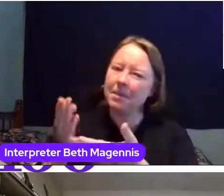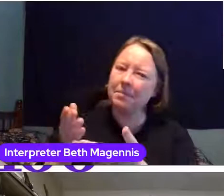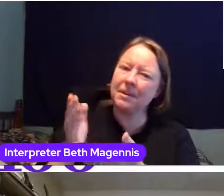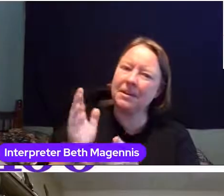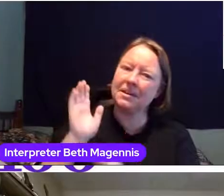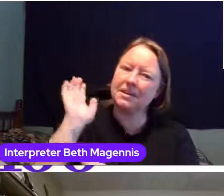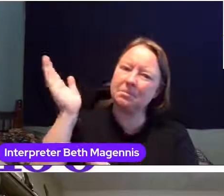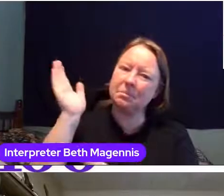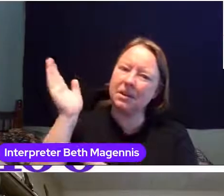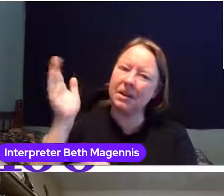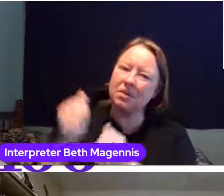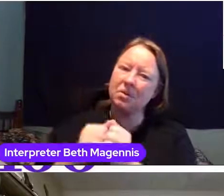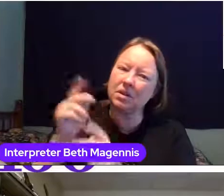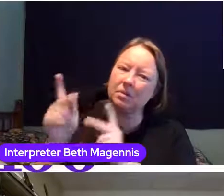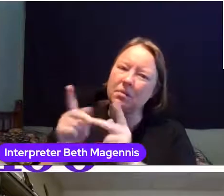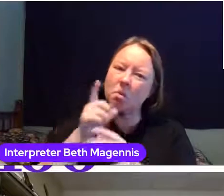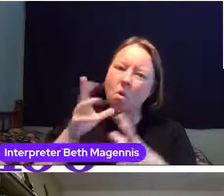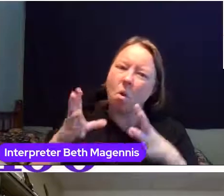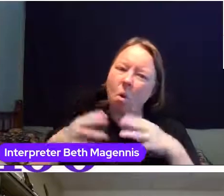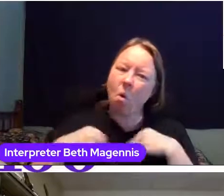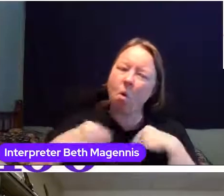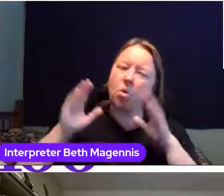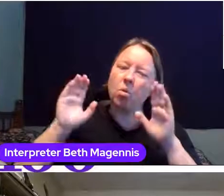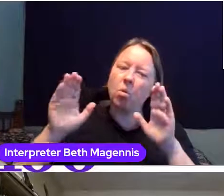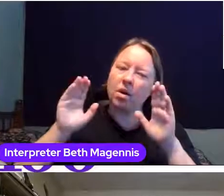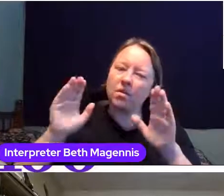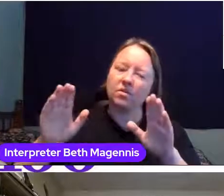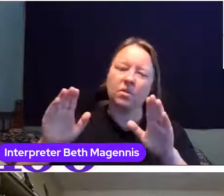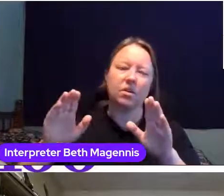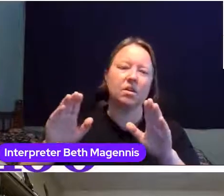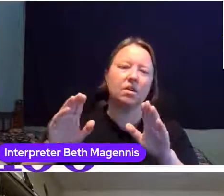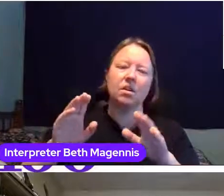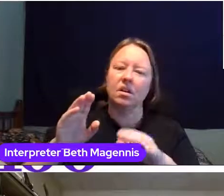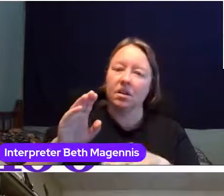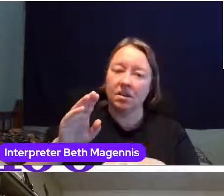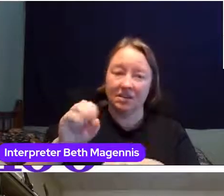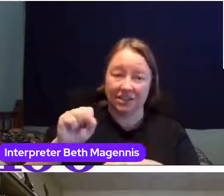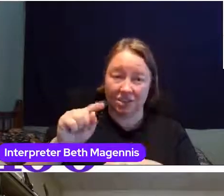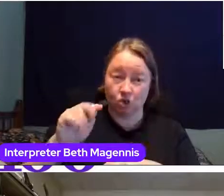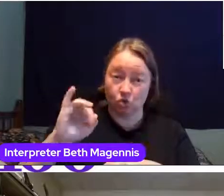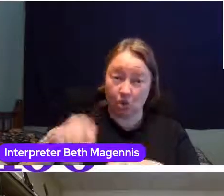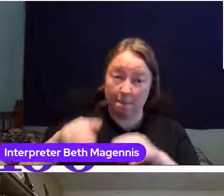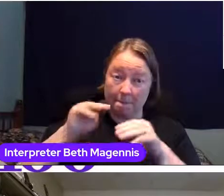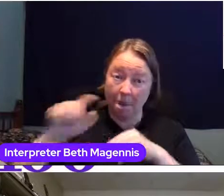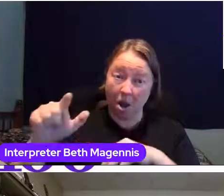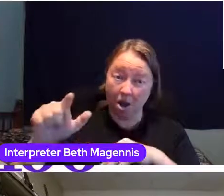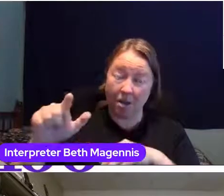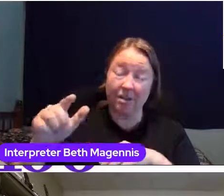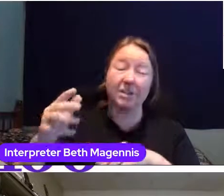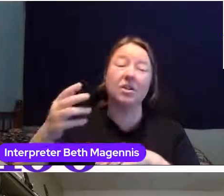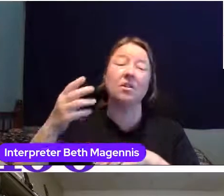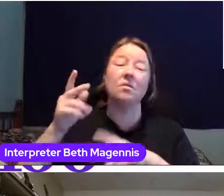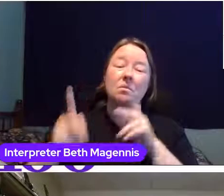to those who own these wonderful strip malls, just say, hey, you know, persons with